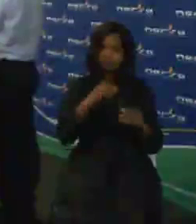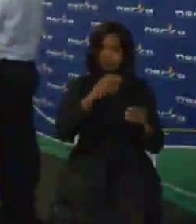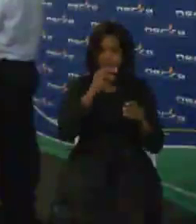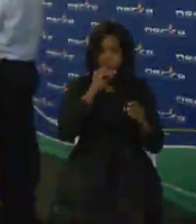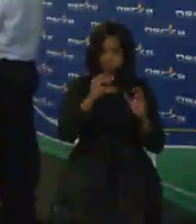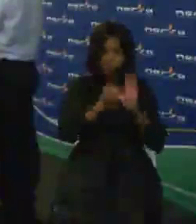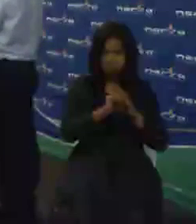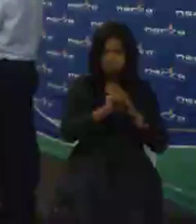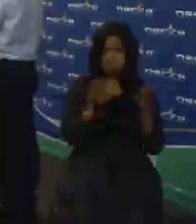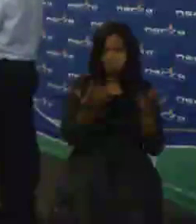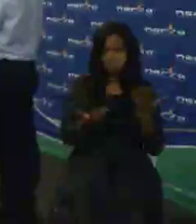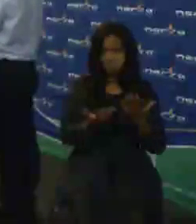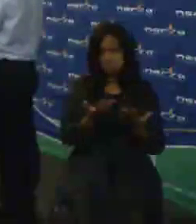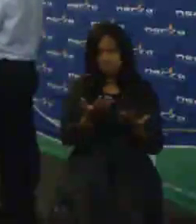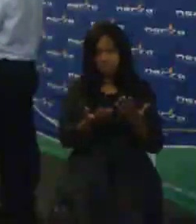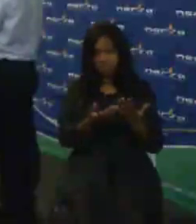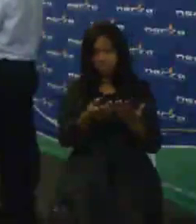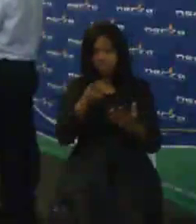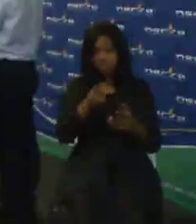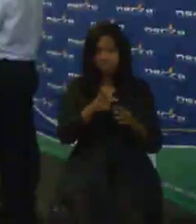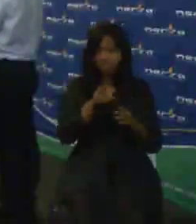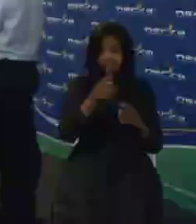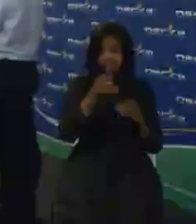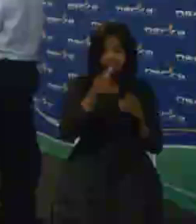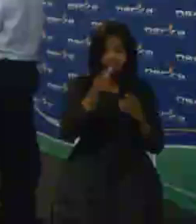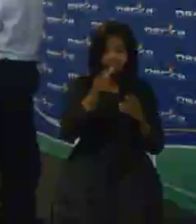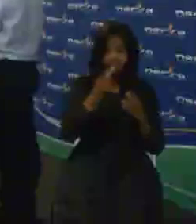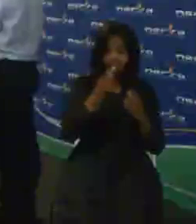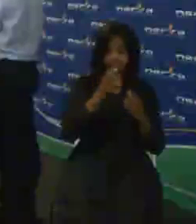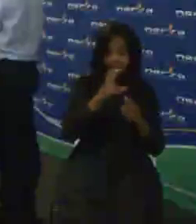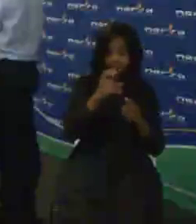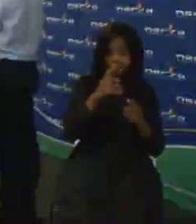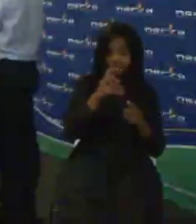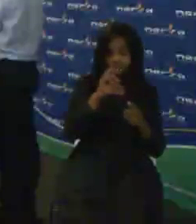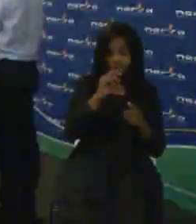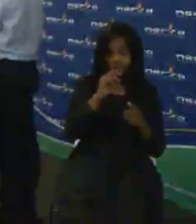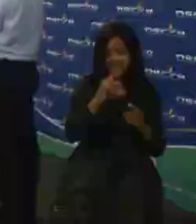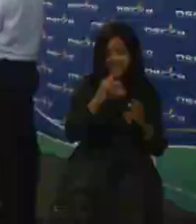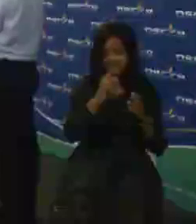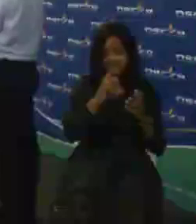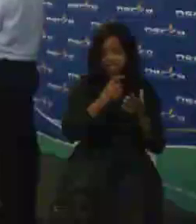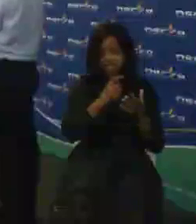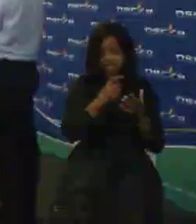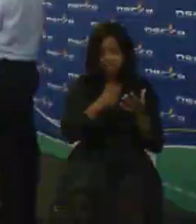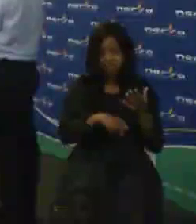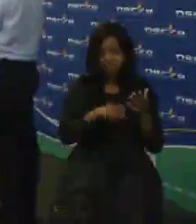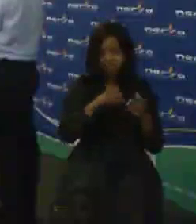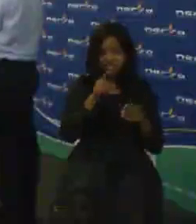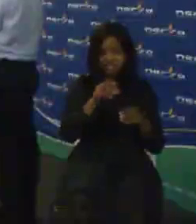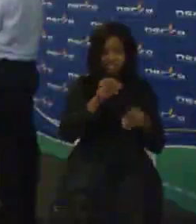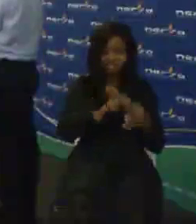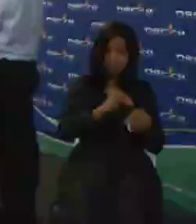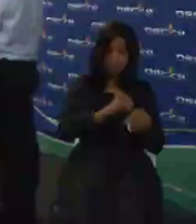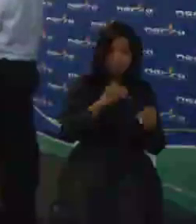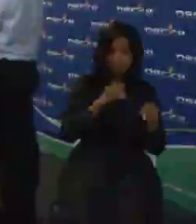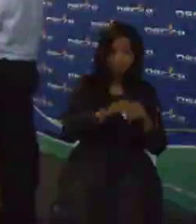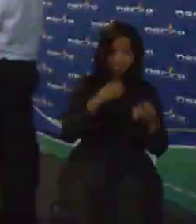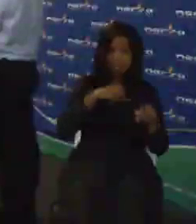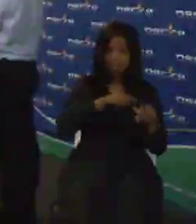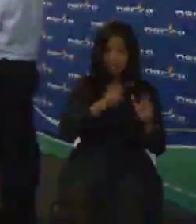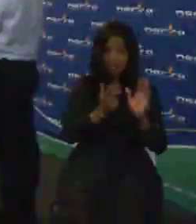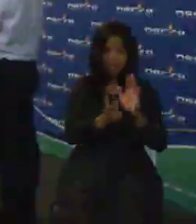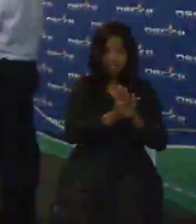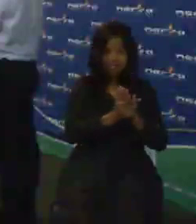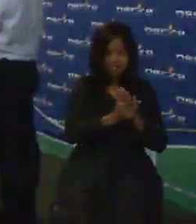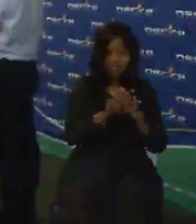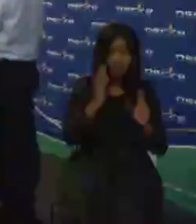indicate whether the credit rating aspect, is it a factor in terms of our legal mandate that is